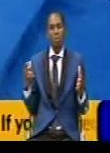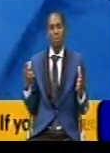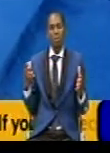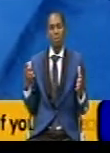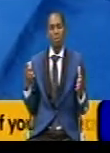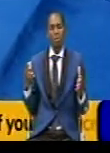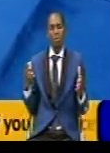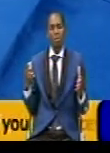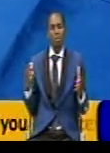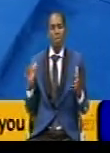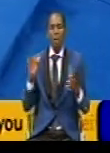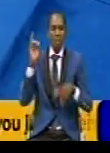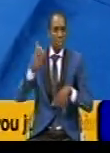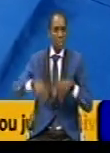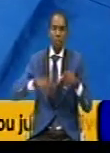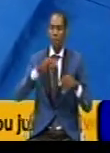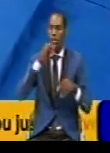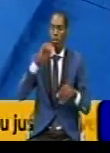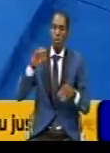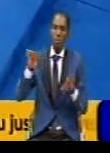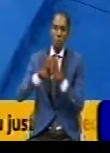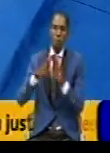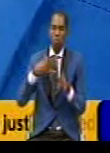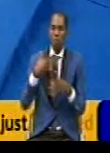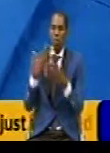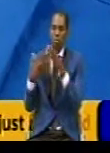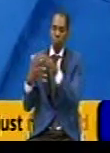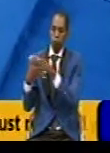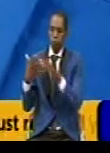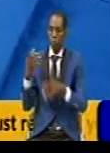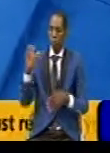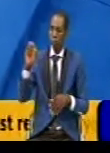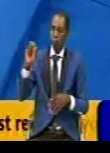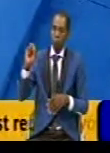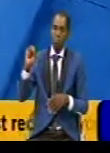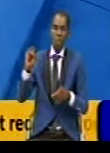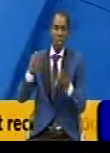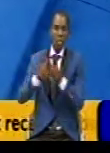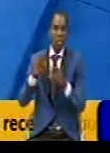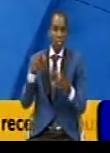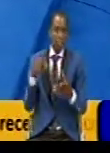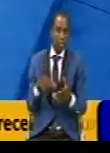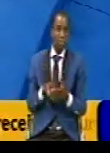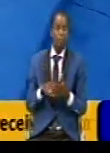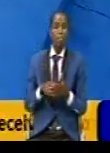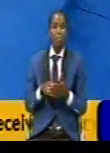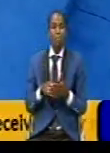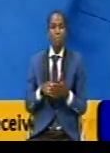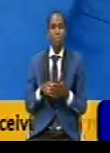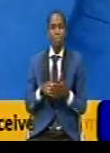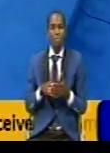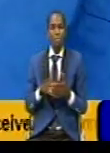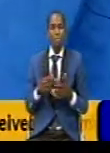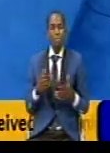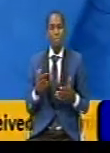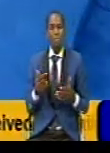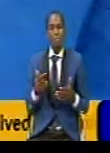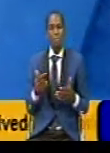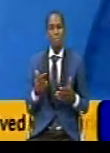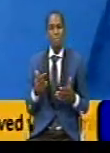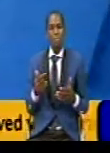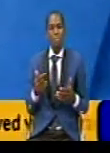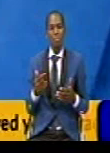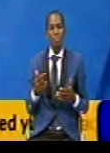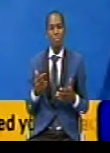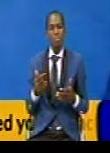so much, the pains. Let alone folding them like this. Even all through that we have been